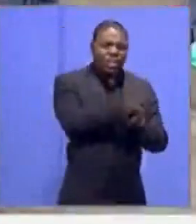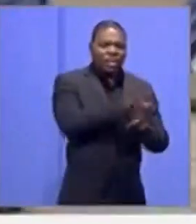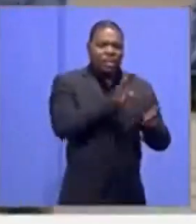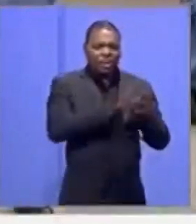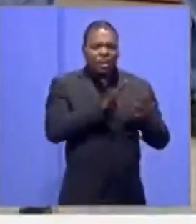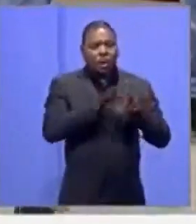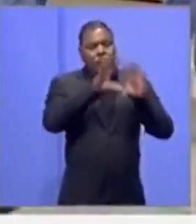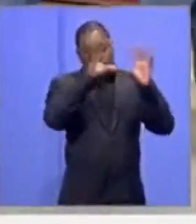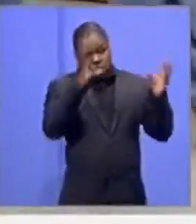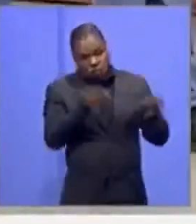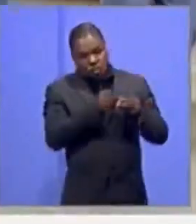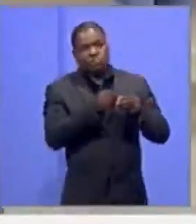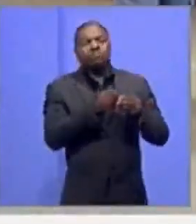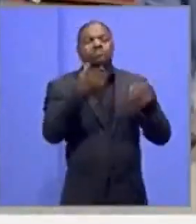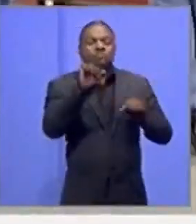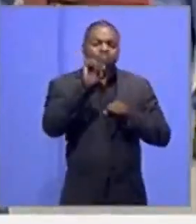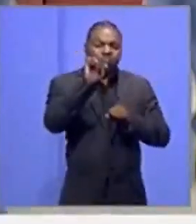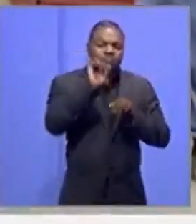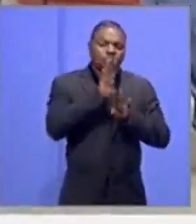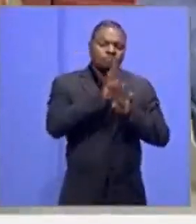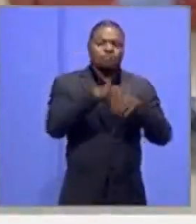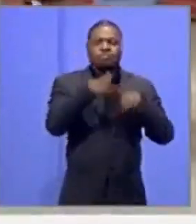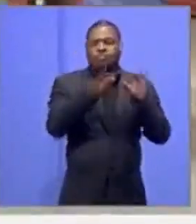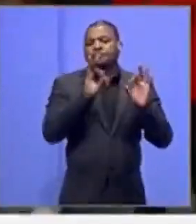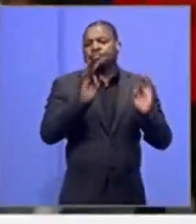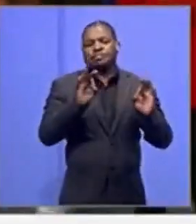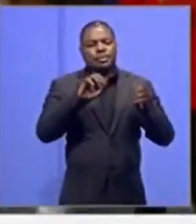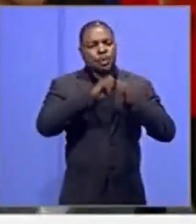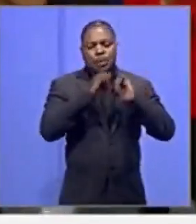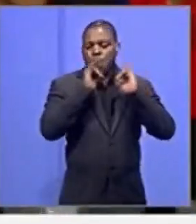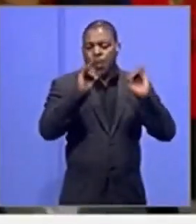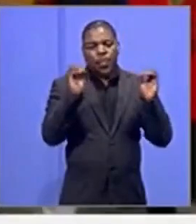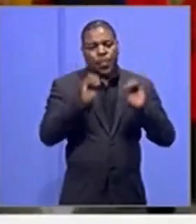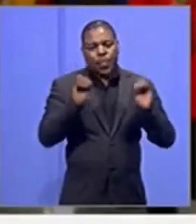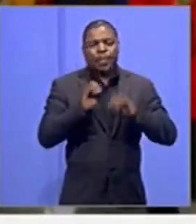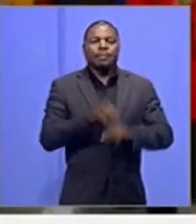provinseng ye e sepetša gabotse ka thelelo ntle le ditiragalo tše mpe.